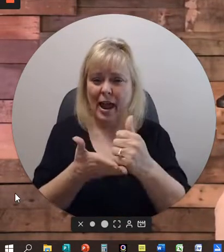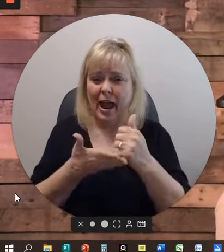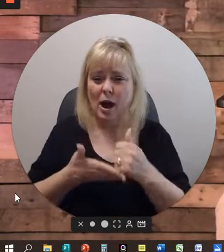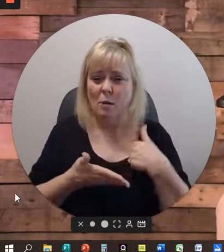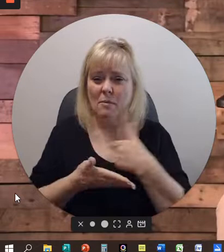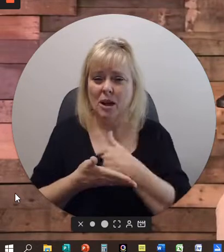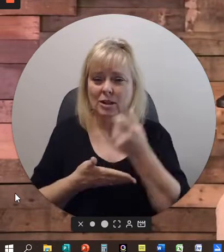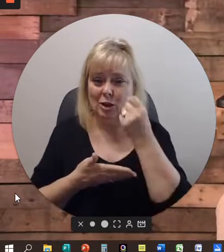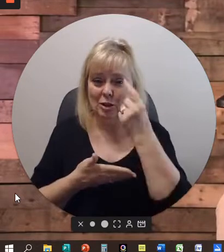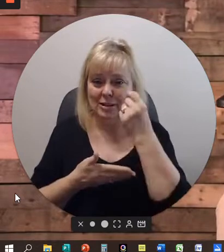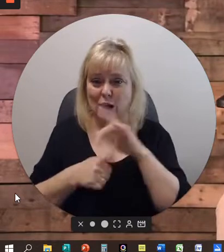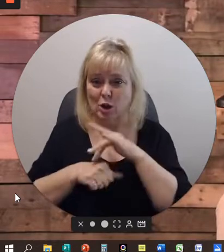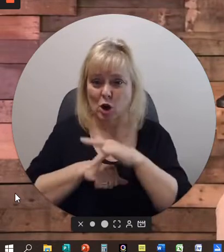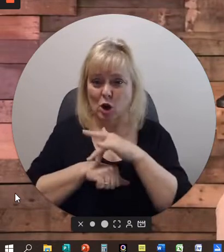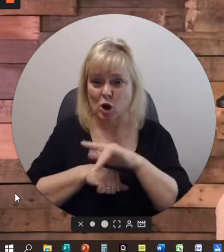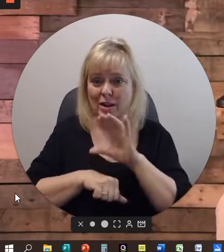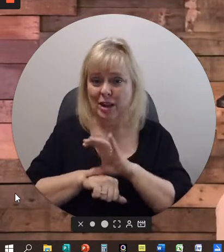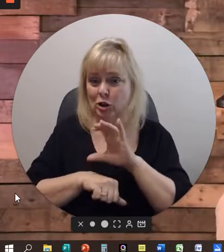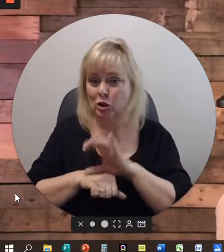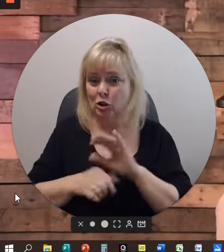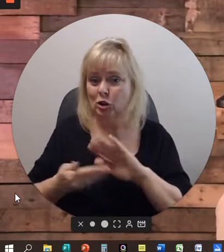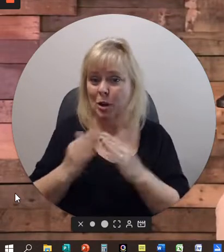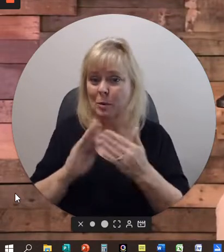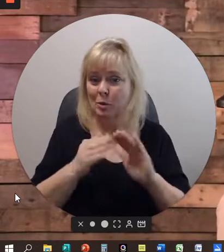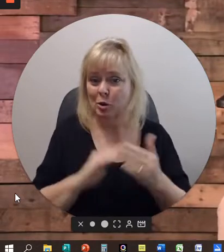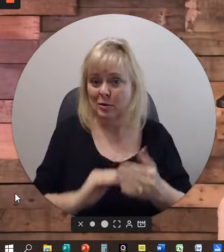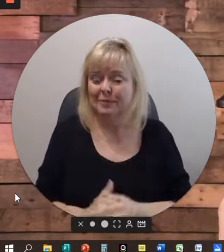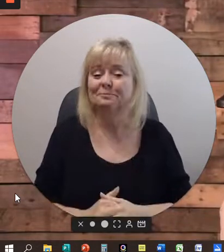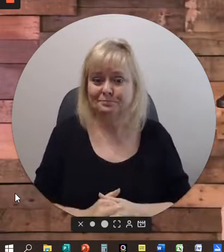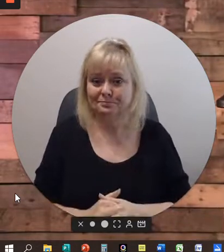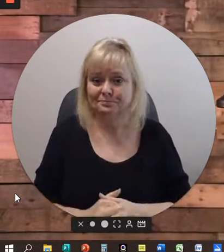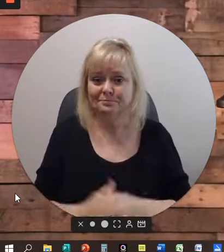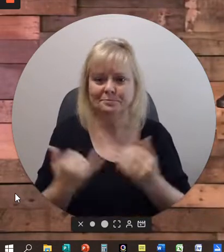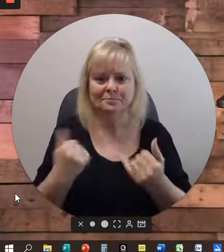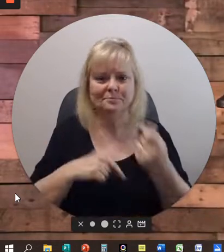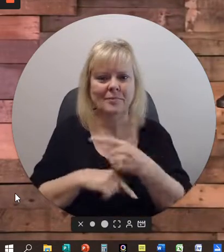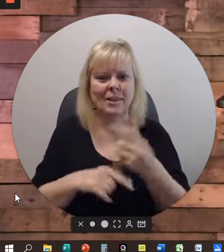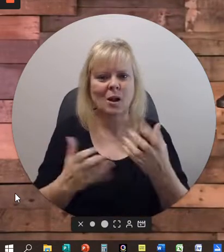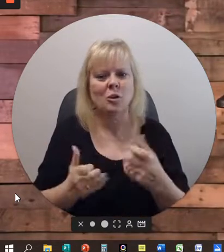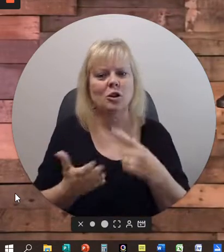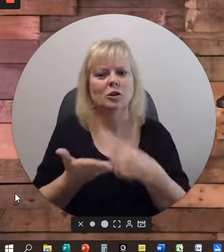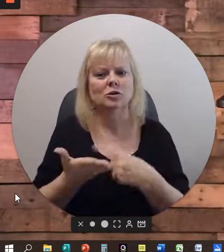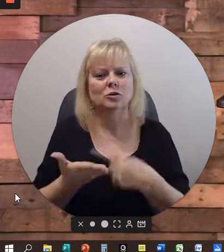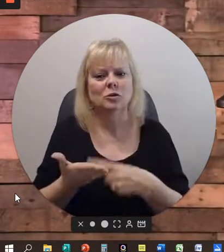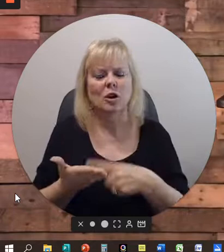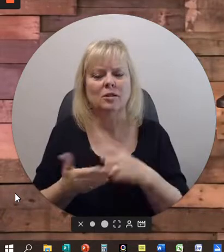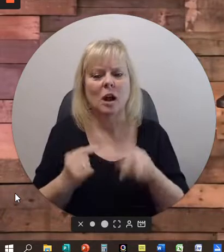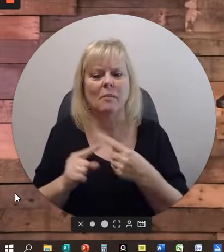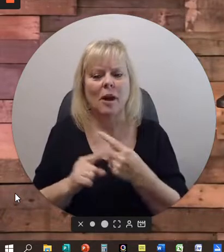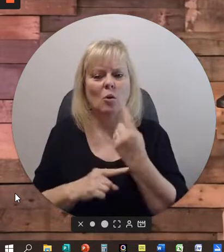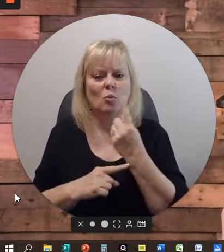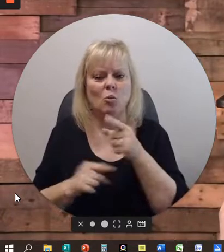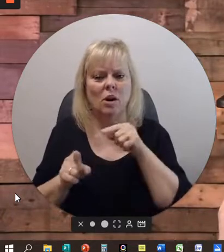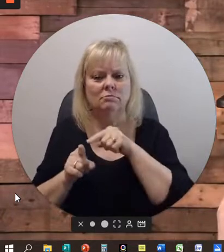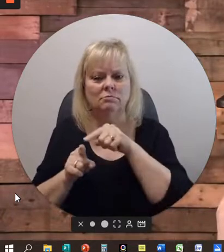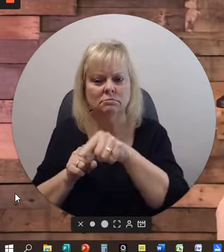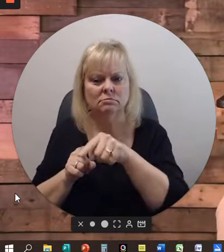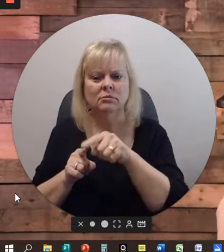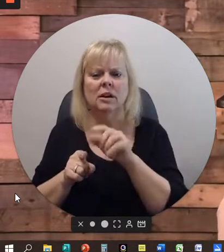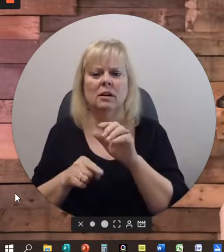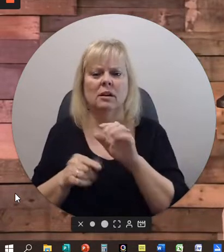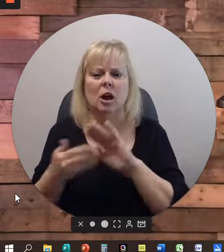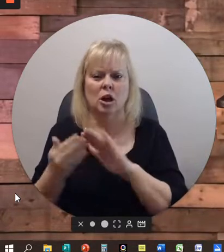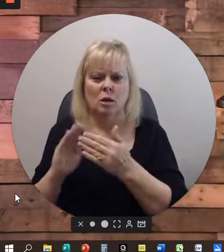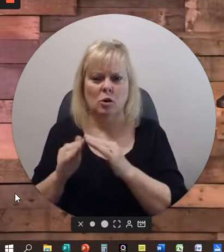the early church community. And today I'd like to try and talk about one particular aspect of community, that of